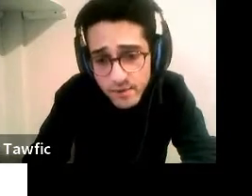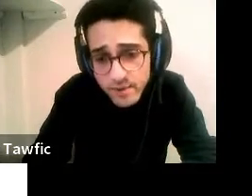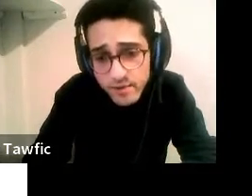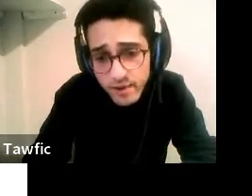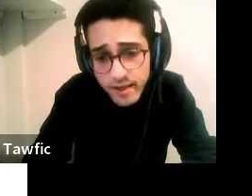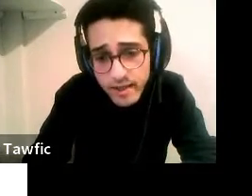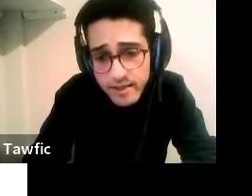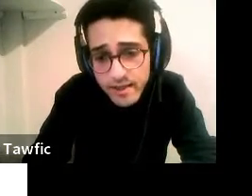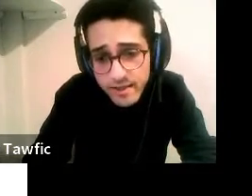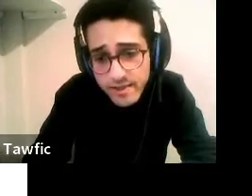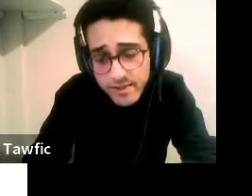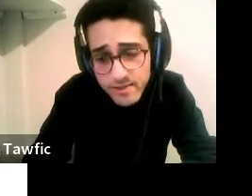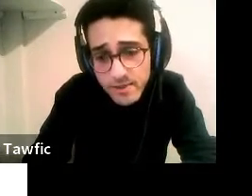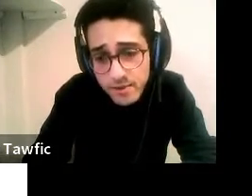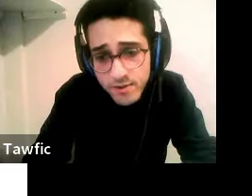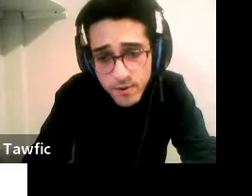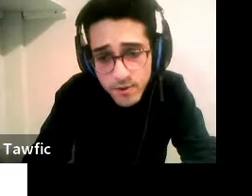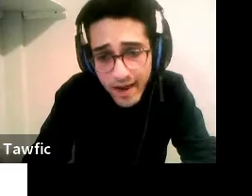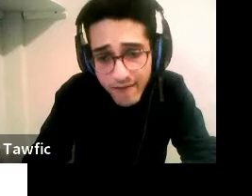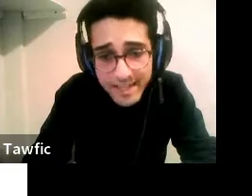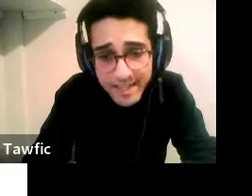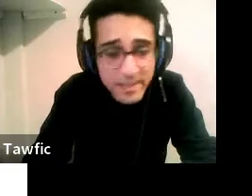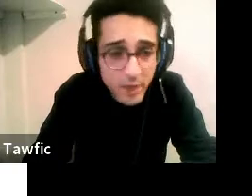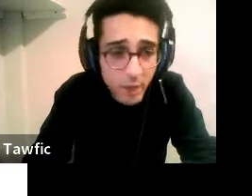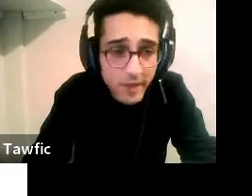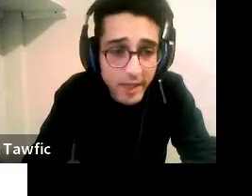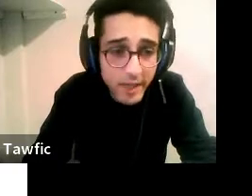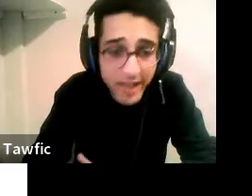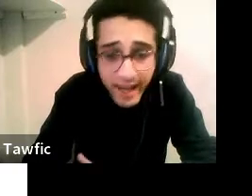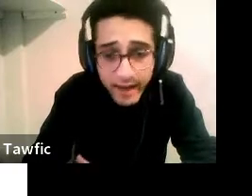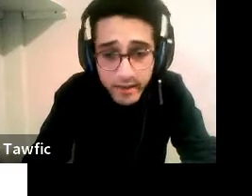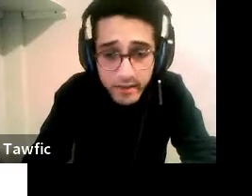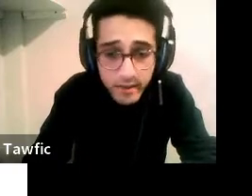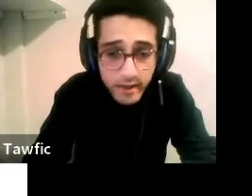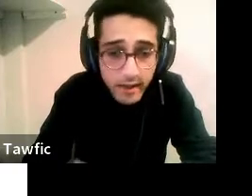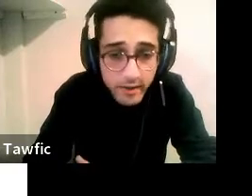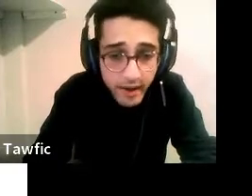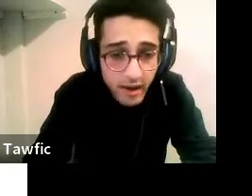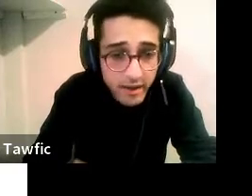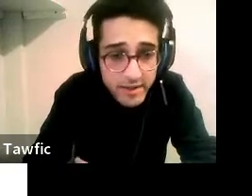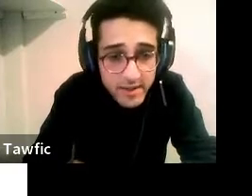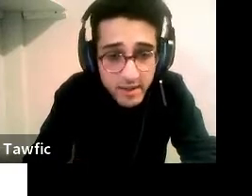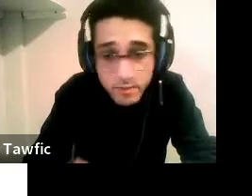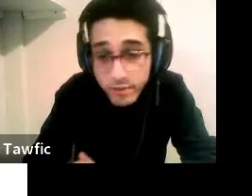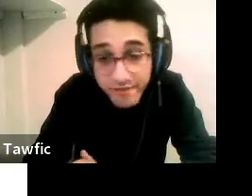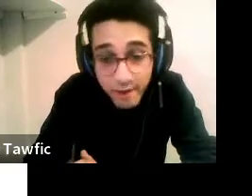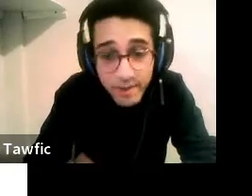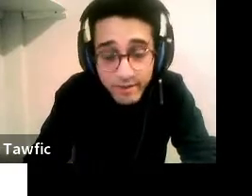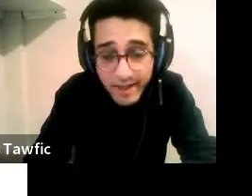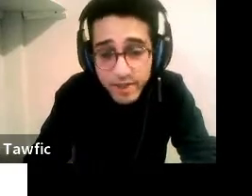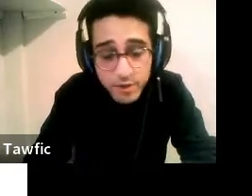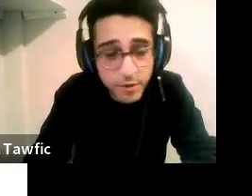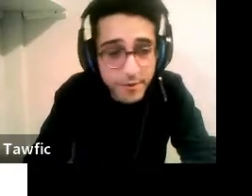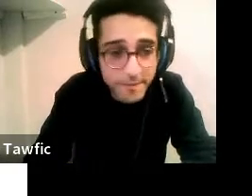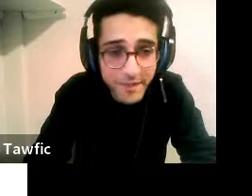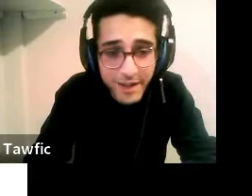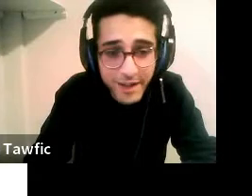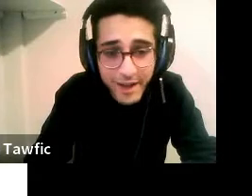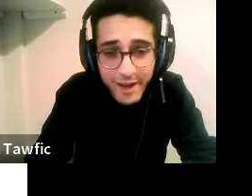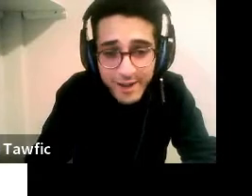do demonstrate is that these institutions do not have an easy monopoly on care. They are instead profoundly